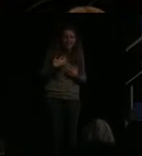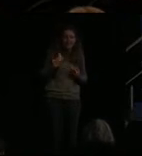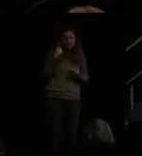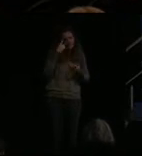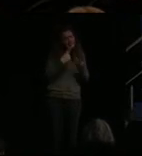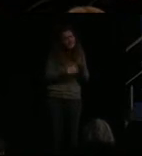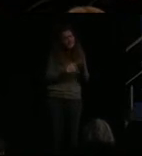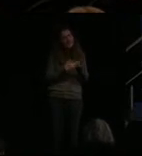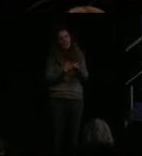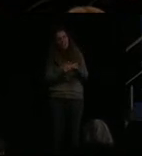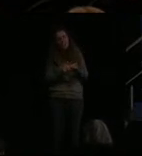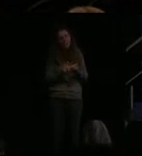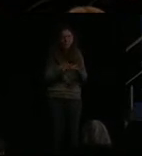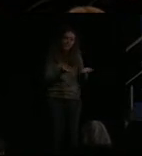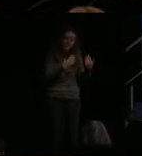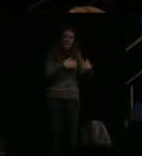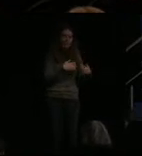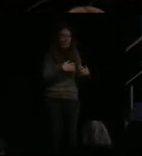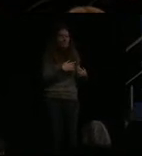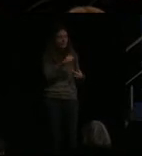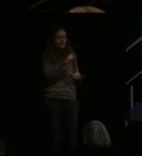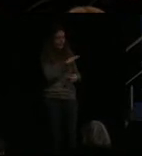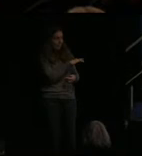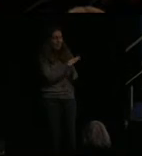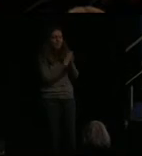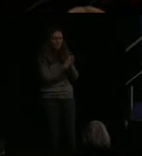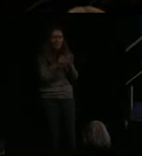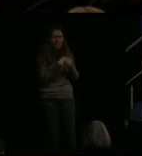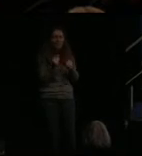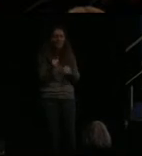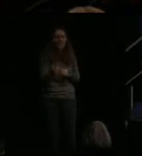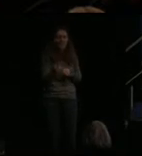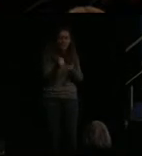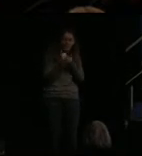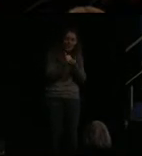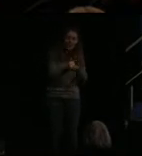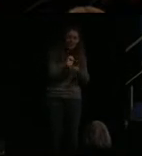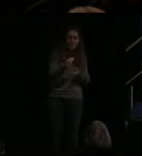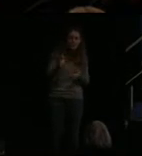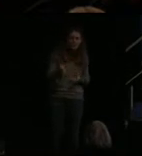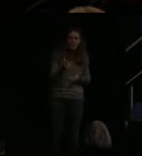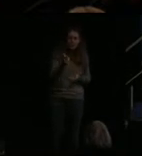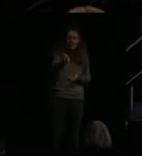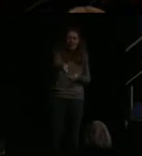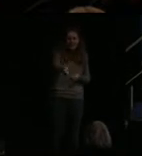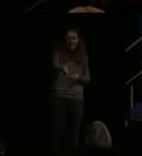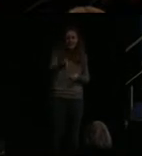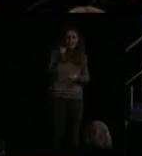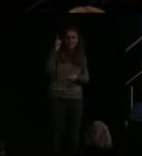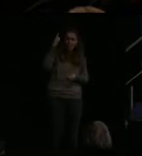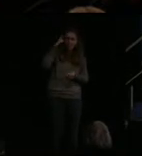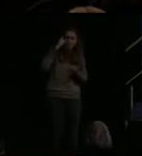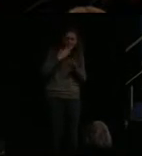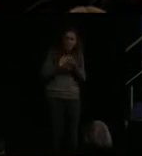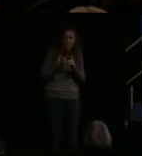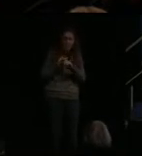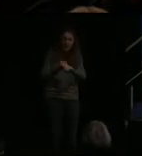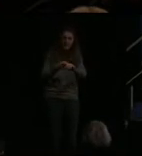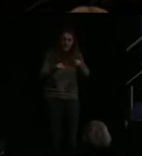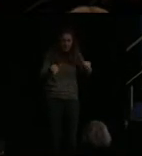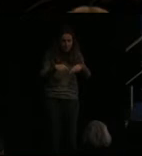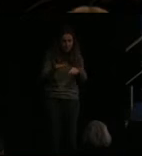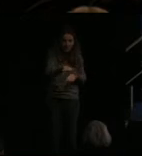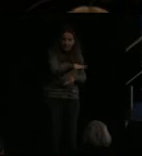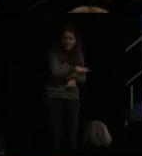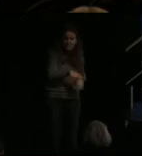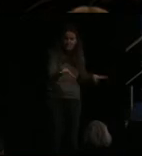an uncertain, come. These people are here to pray with you, to help you on your journey, because God is faithful. We are a